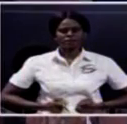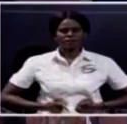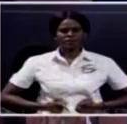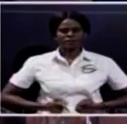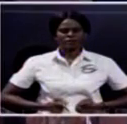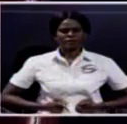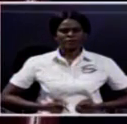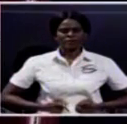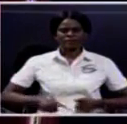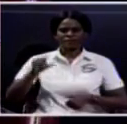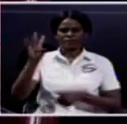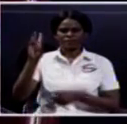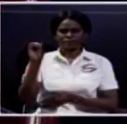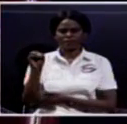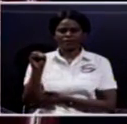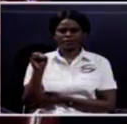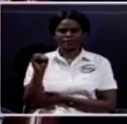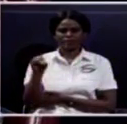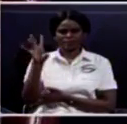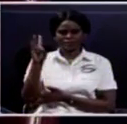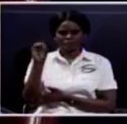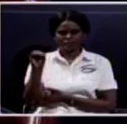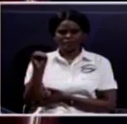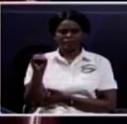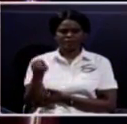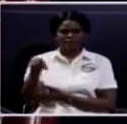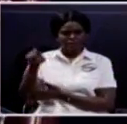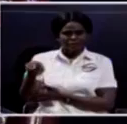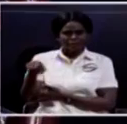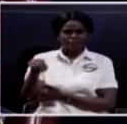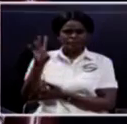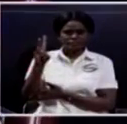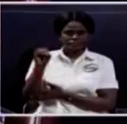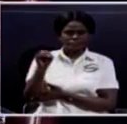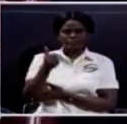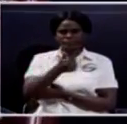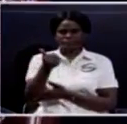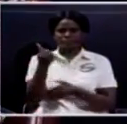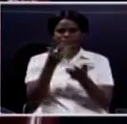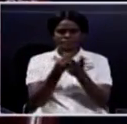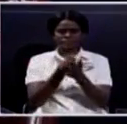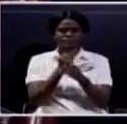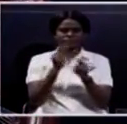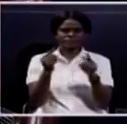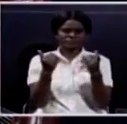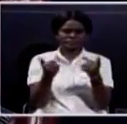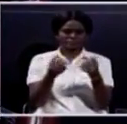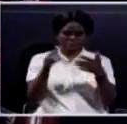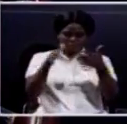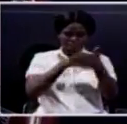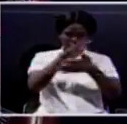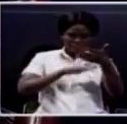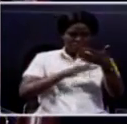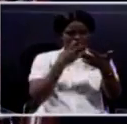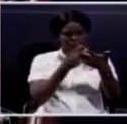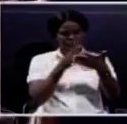effect? Second term. It is beginning. It does not require foreign exchange. It doesn't require any money. It's just a matter of manipulating the timetable and looking